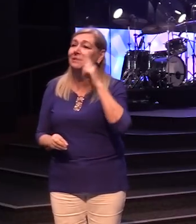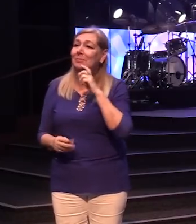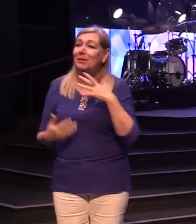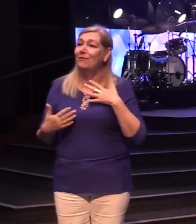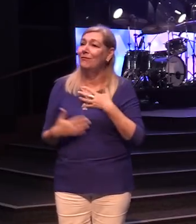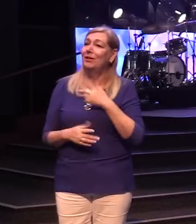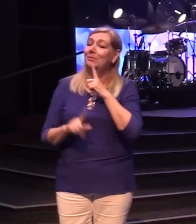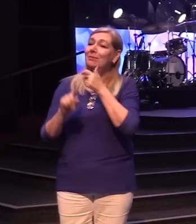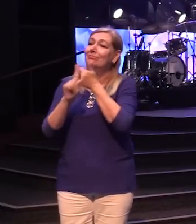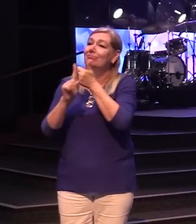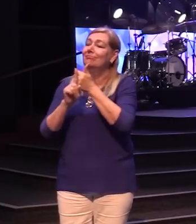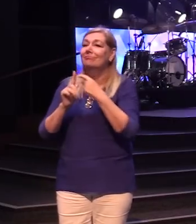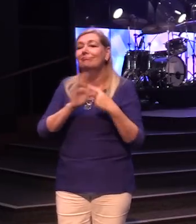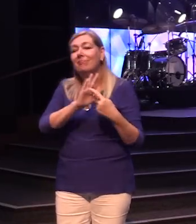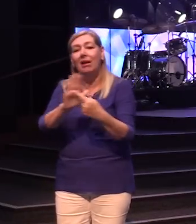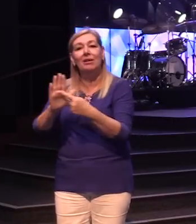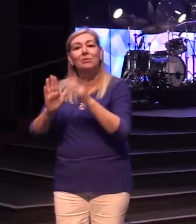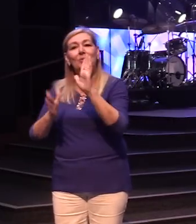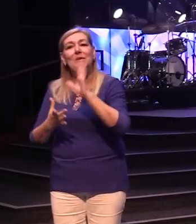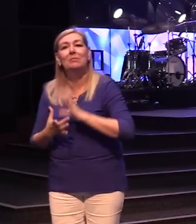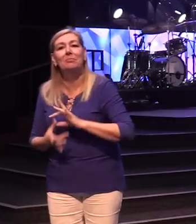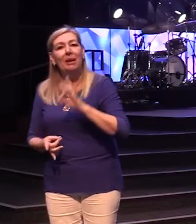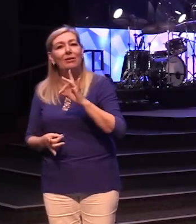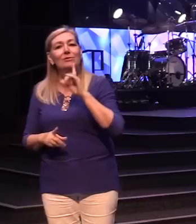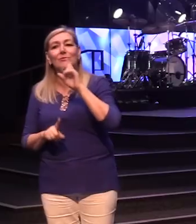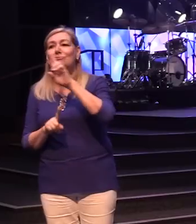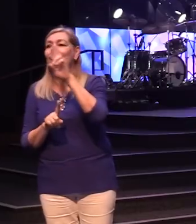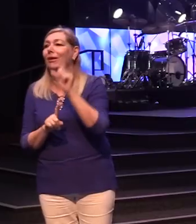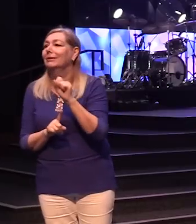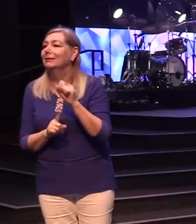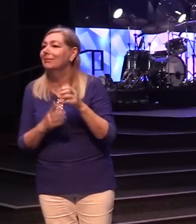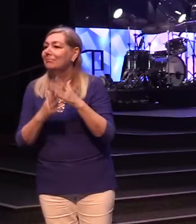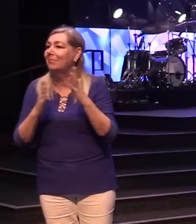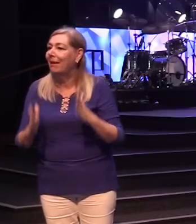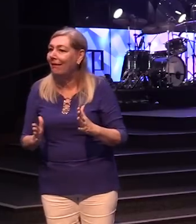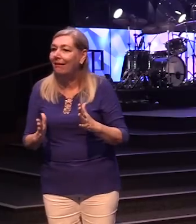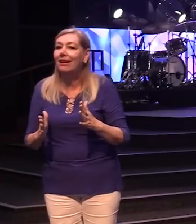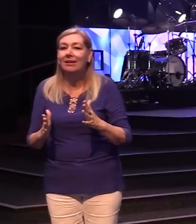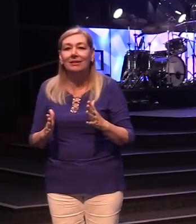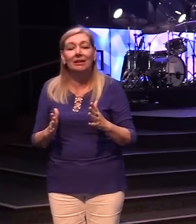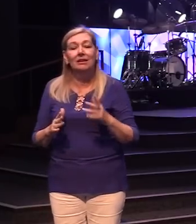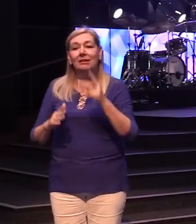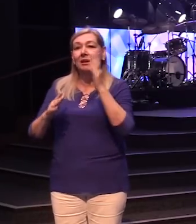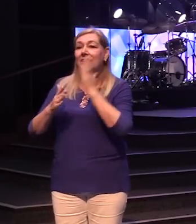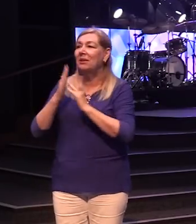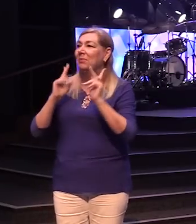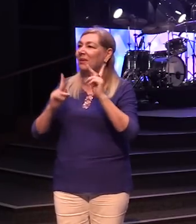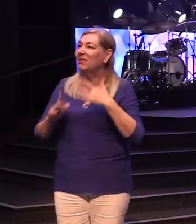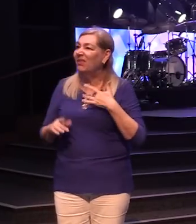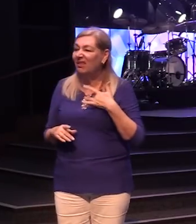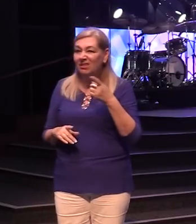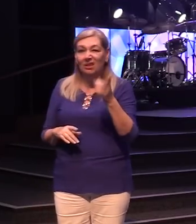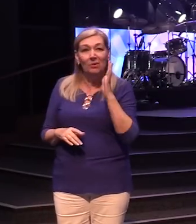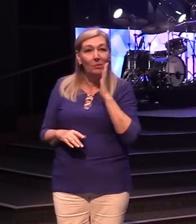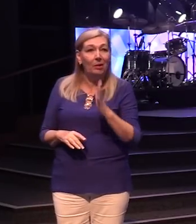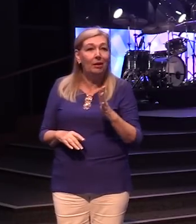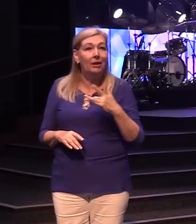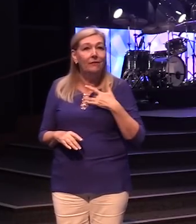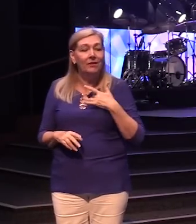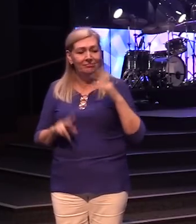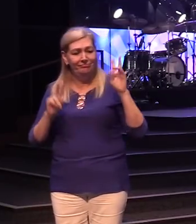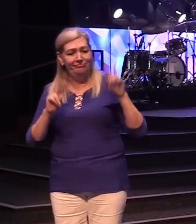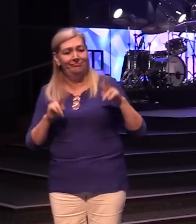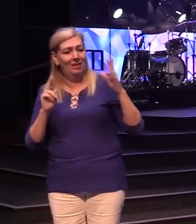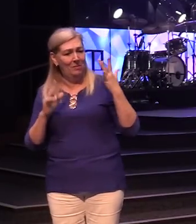they're cautious about some kind of nationalistic idolatry. And I gather that there